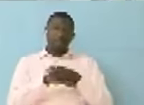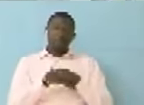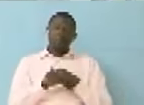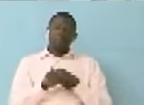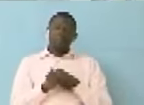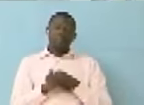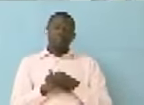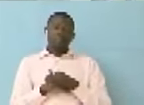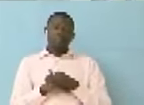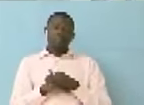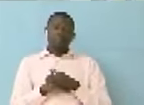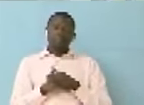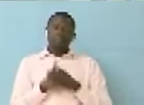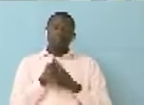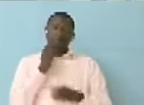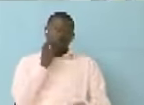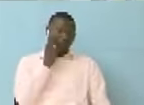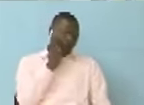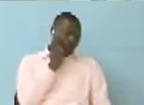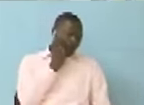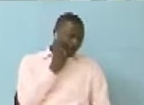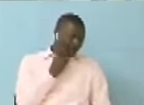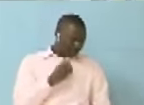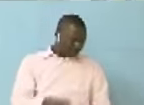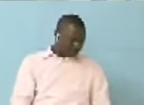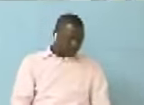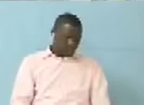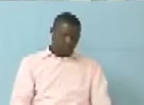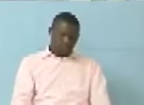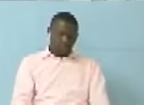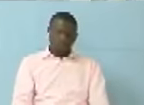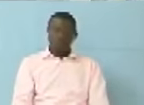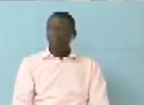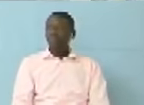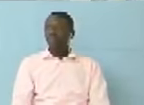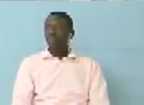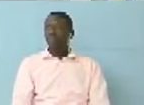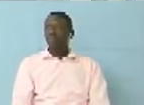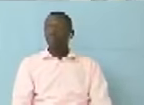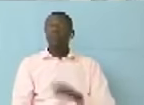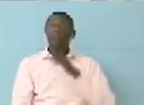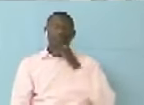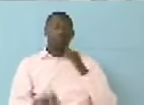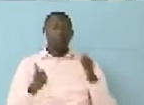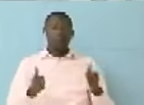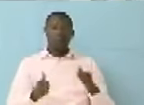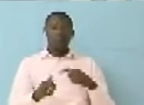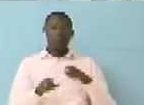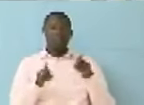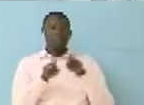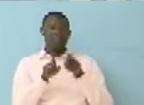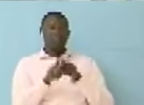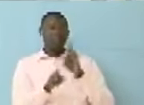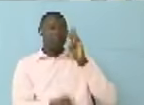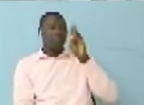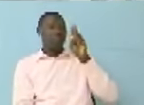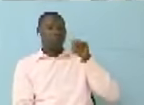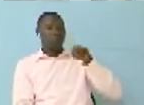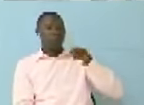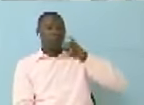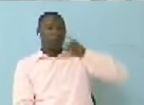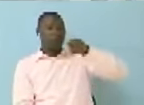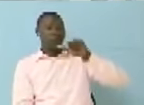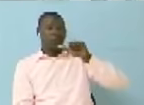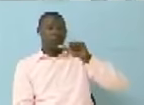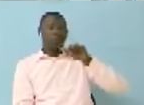mafa ketanyala. Amanke nyala de barbitu nina jenu mbafula de. And so, Chairman, it was this same Bunja who denied his involvement